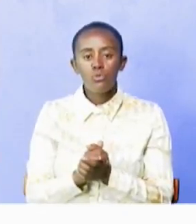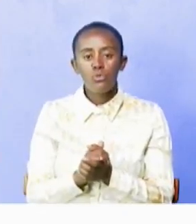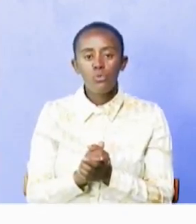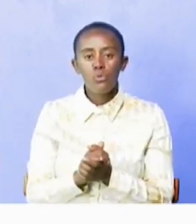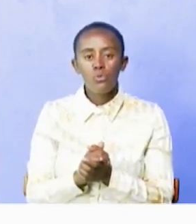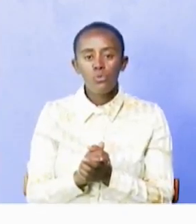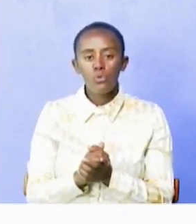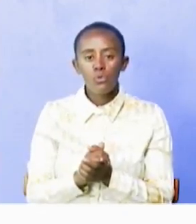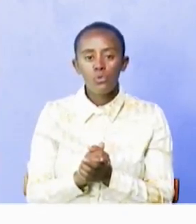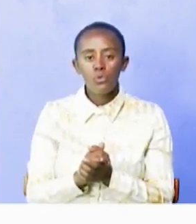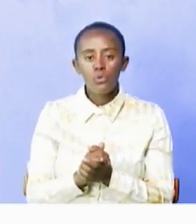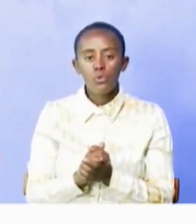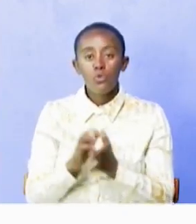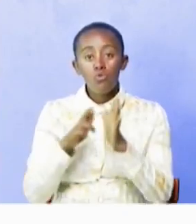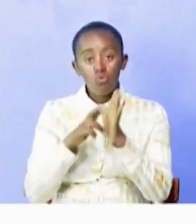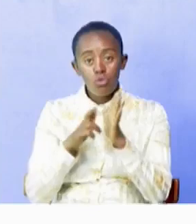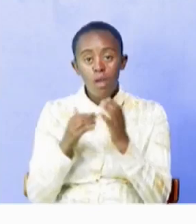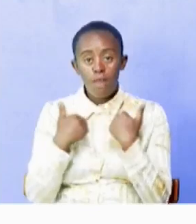rules when